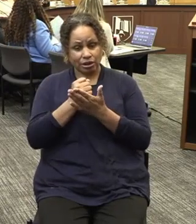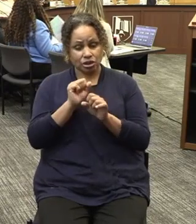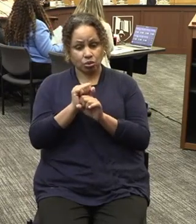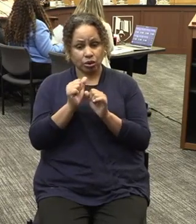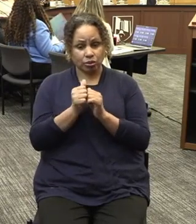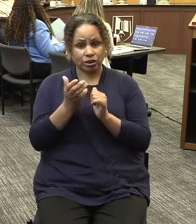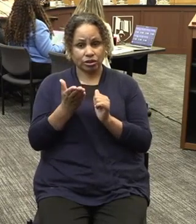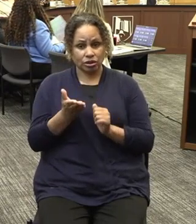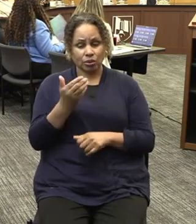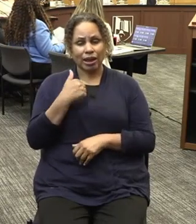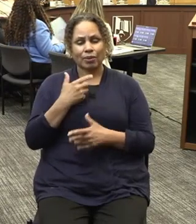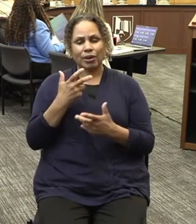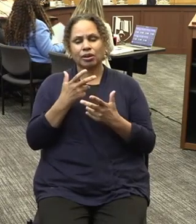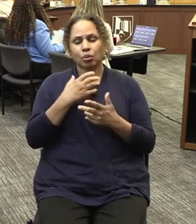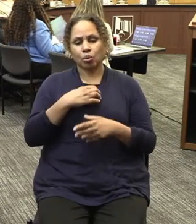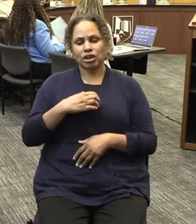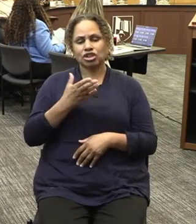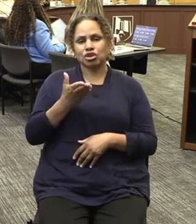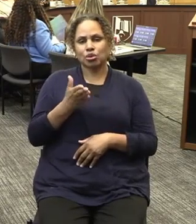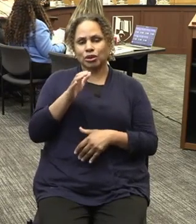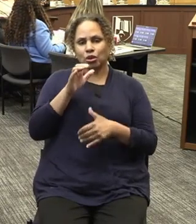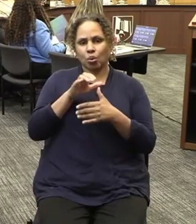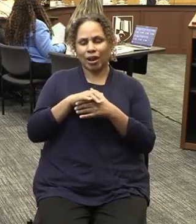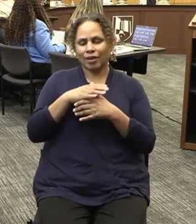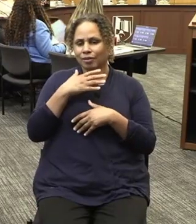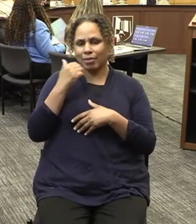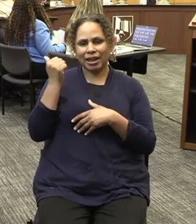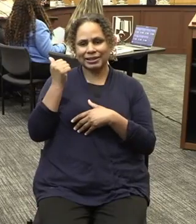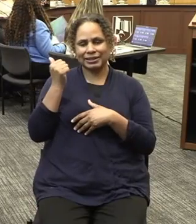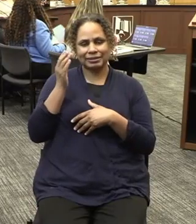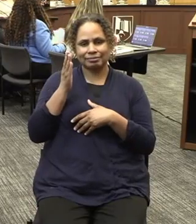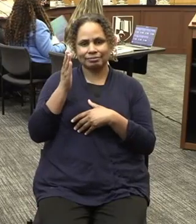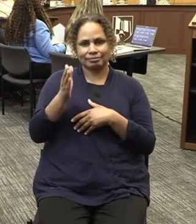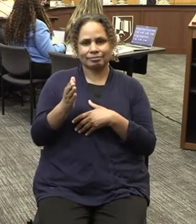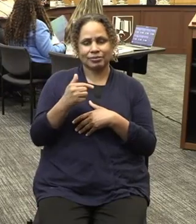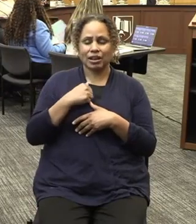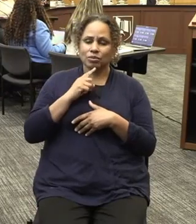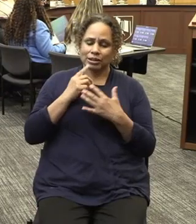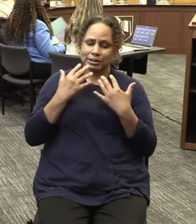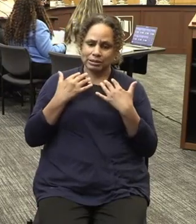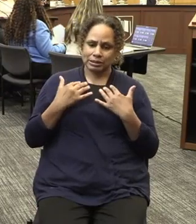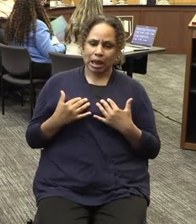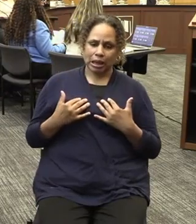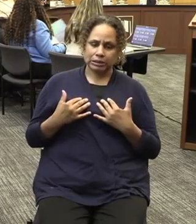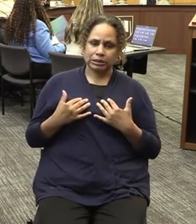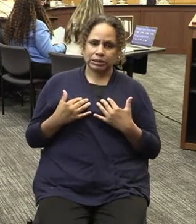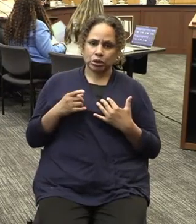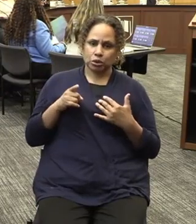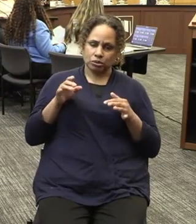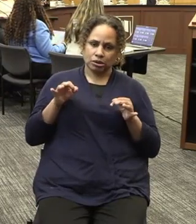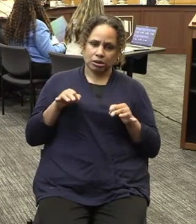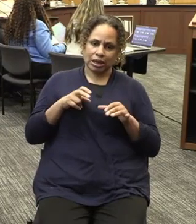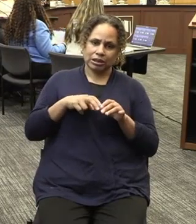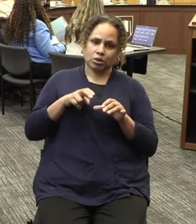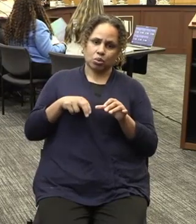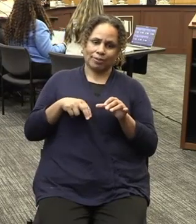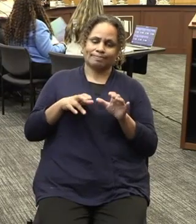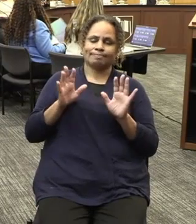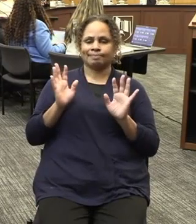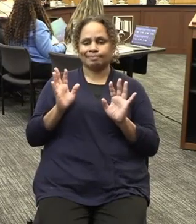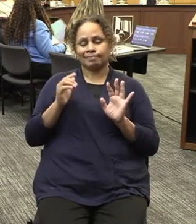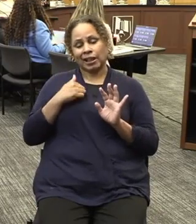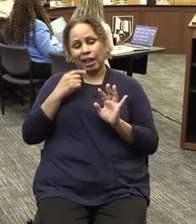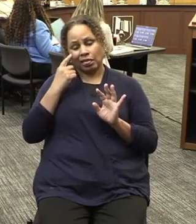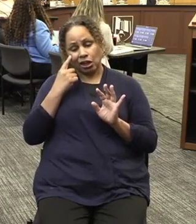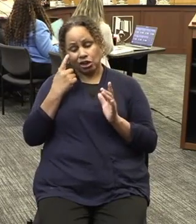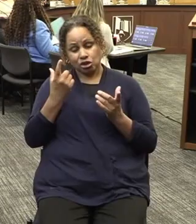the best in the years ahead. And I'm really sad that it's come to this. I felt like